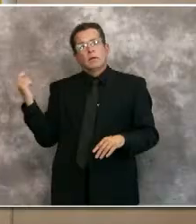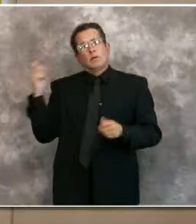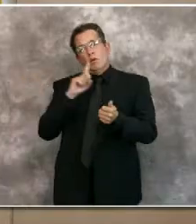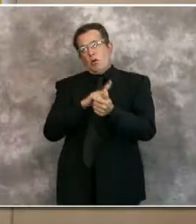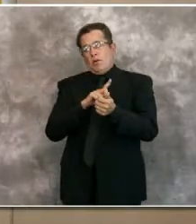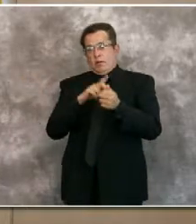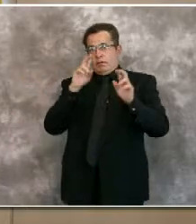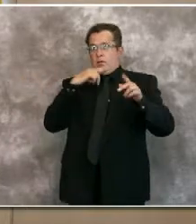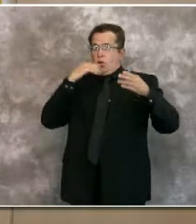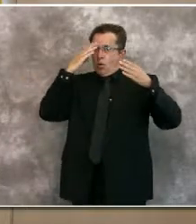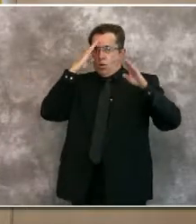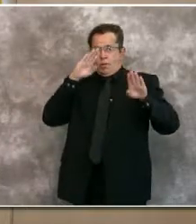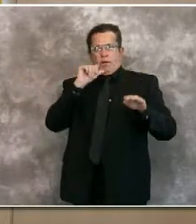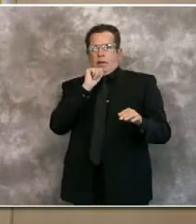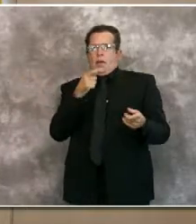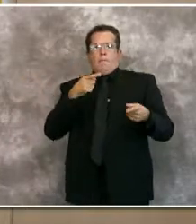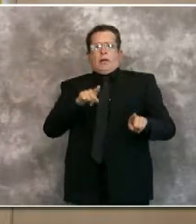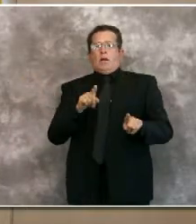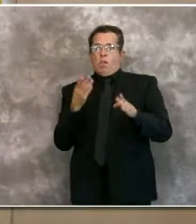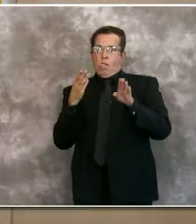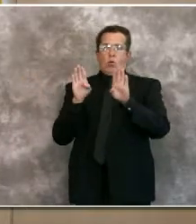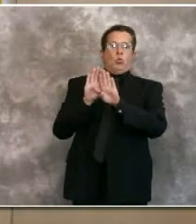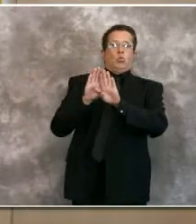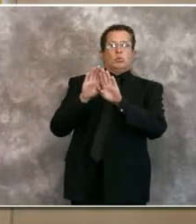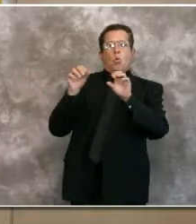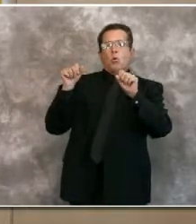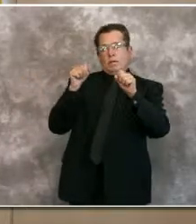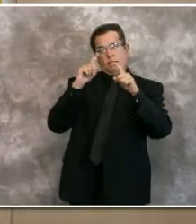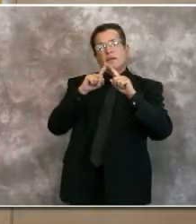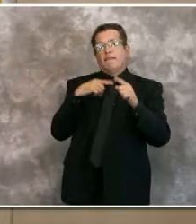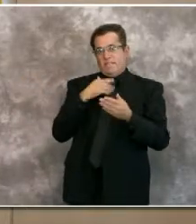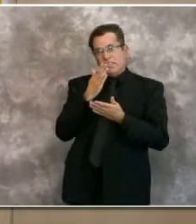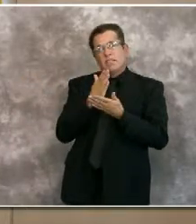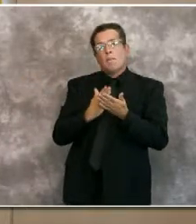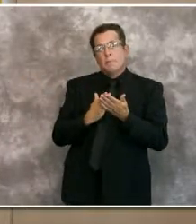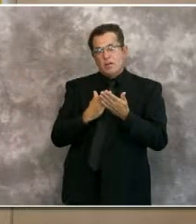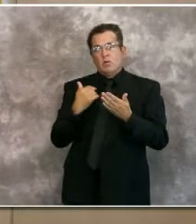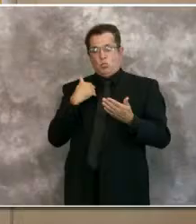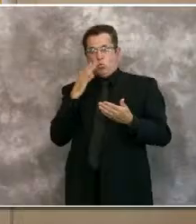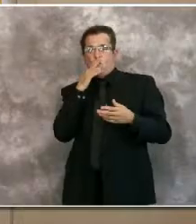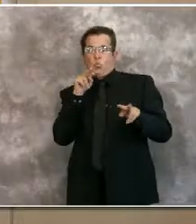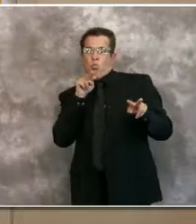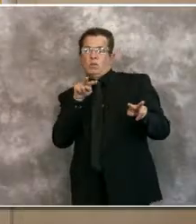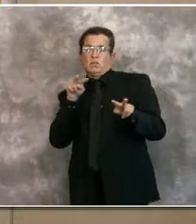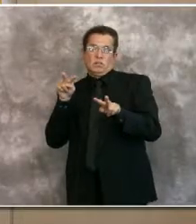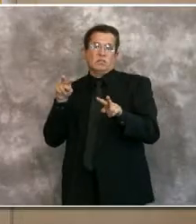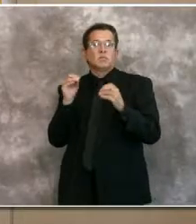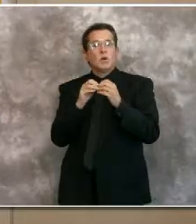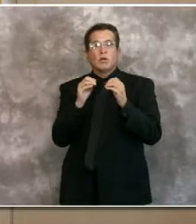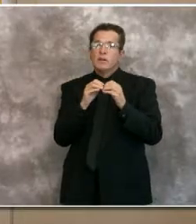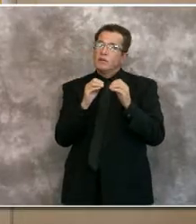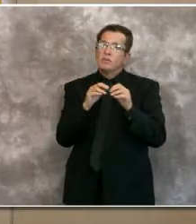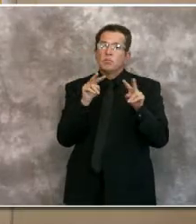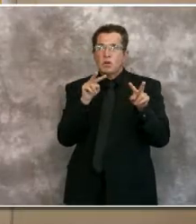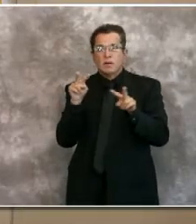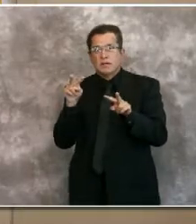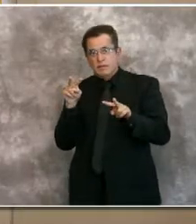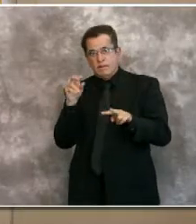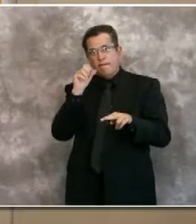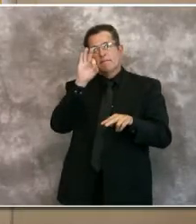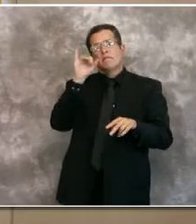won't have to get to that point, but again, there are actions still that we will take, particularly if there